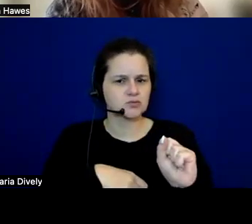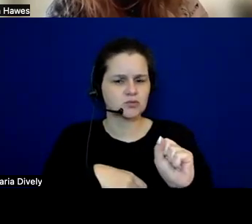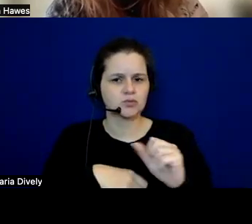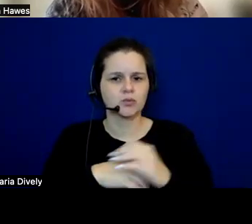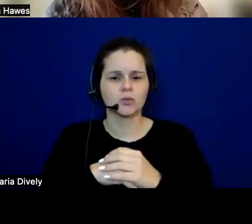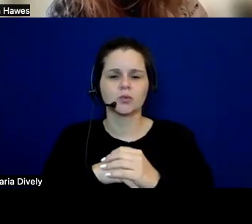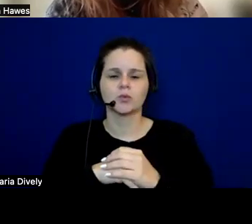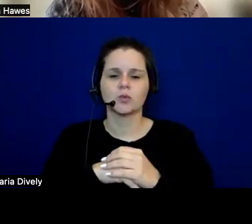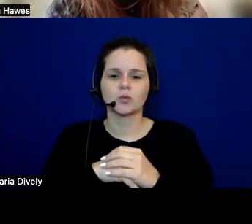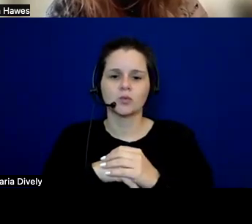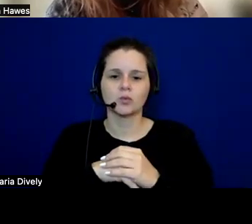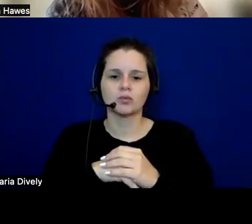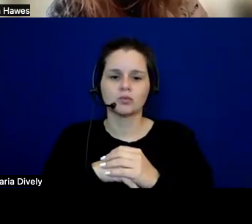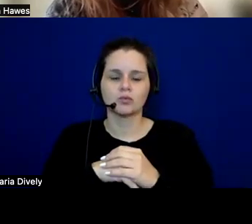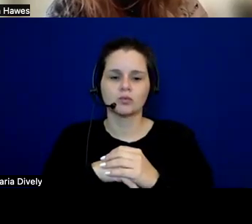they were talking about